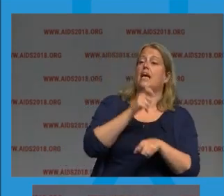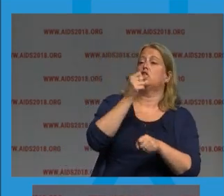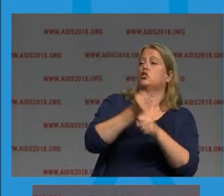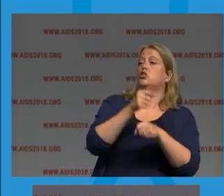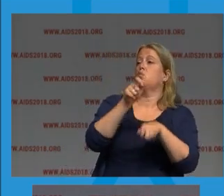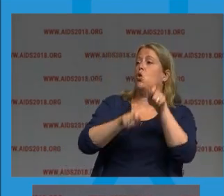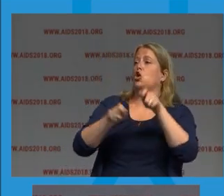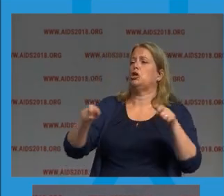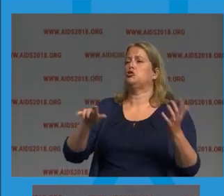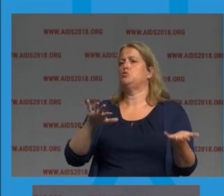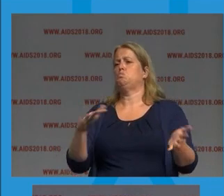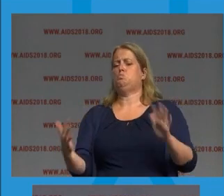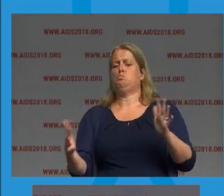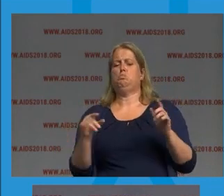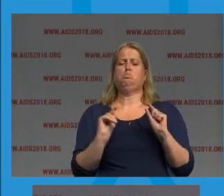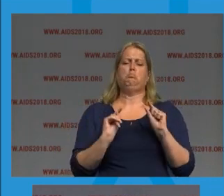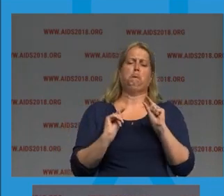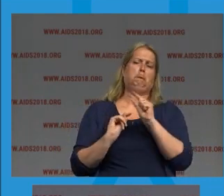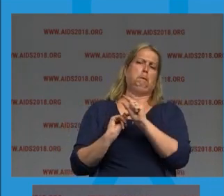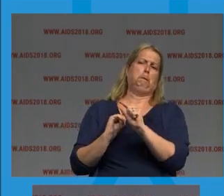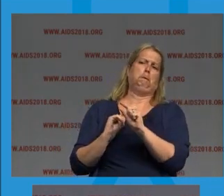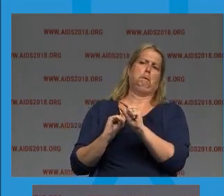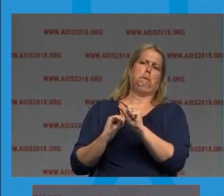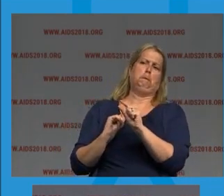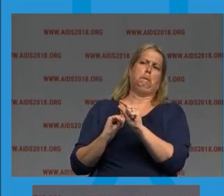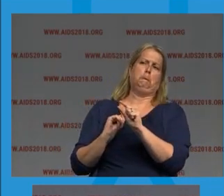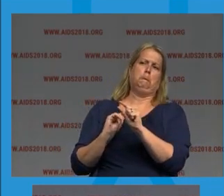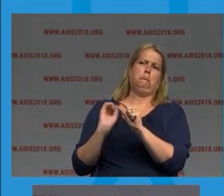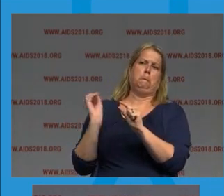to make up very little of the